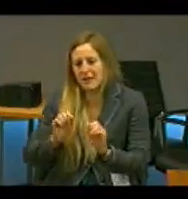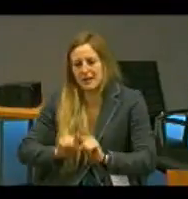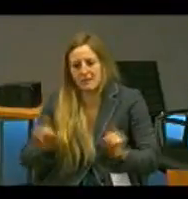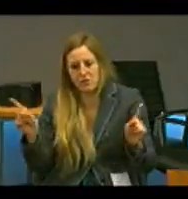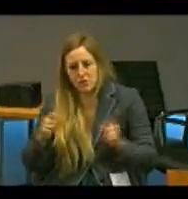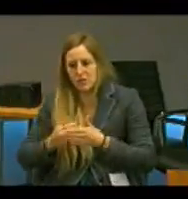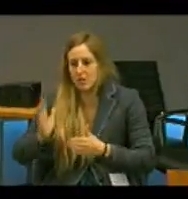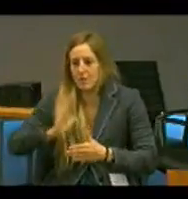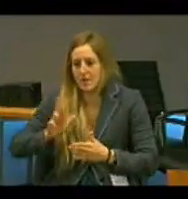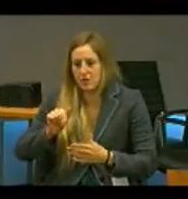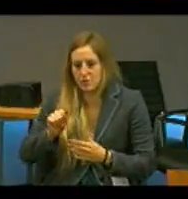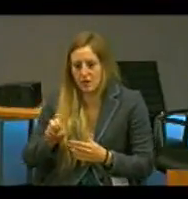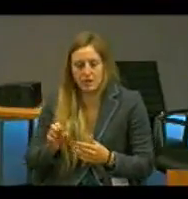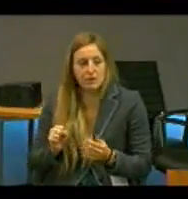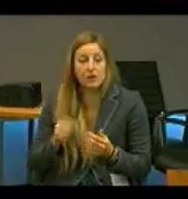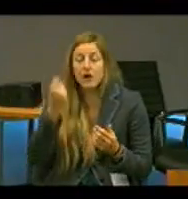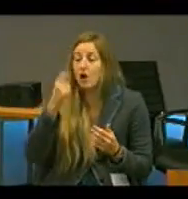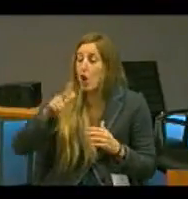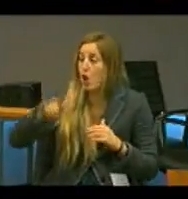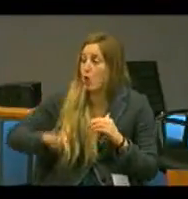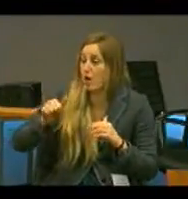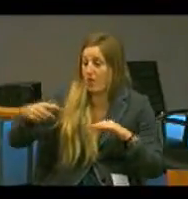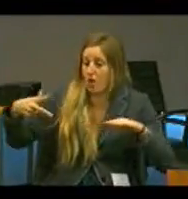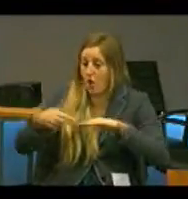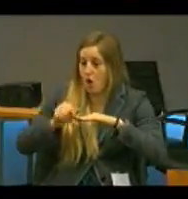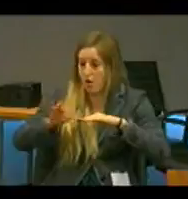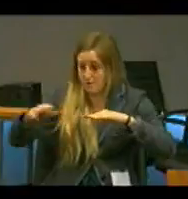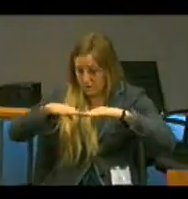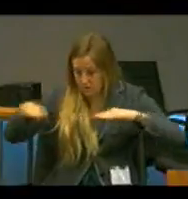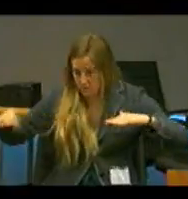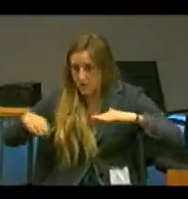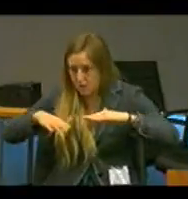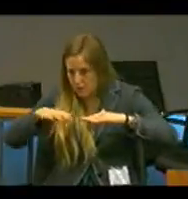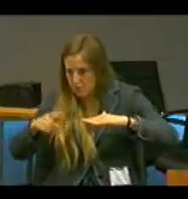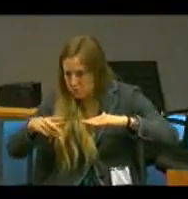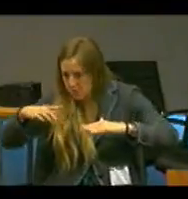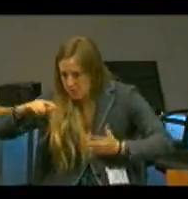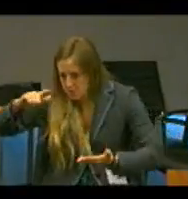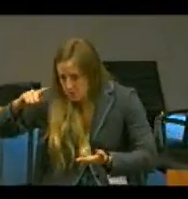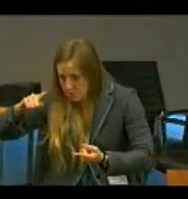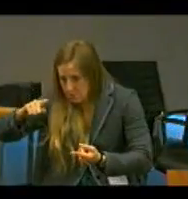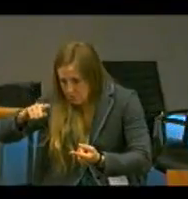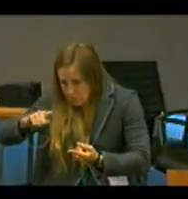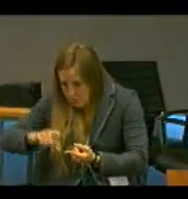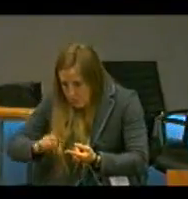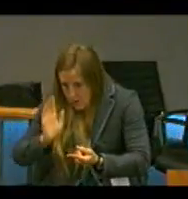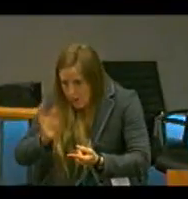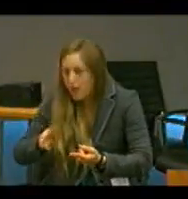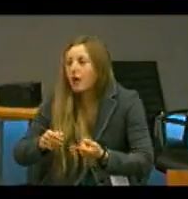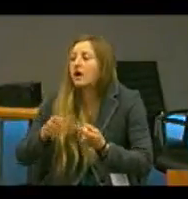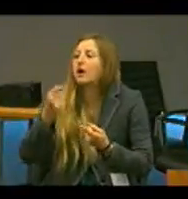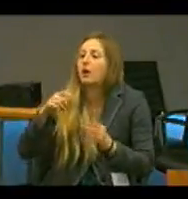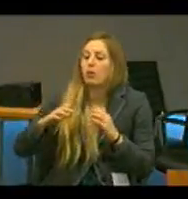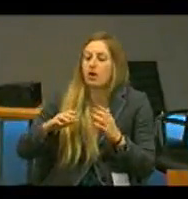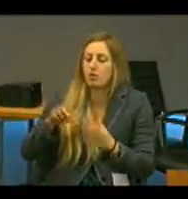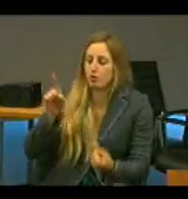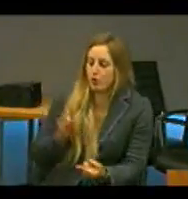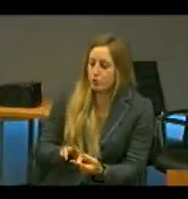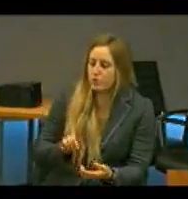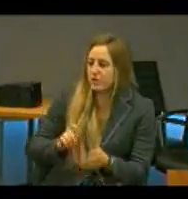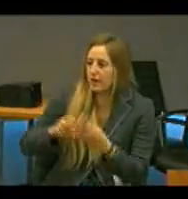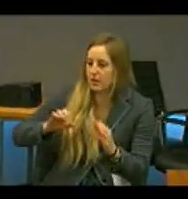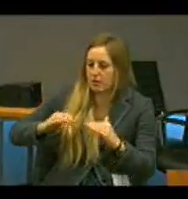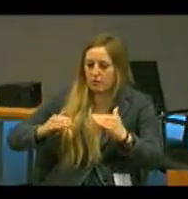that lowering a cutoff is universally regarded as reducing the disparate impact of a test on which some